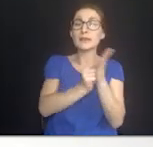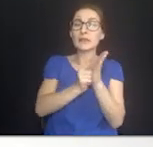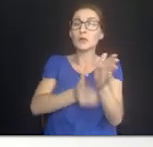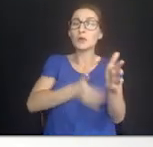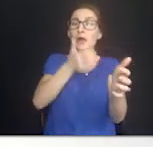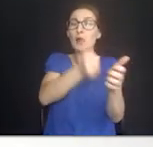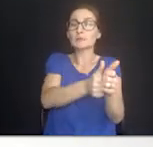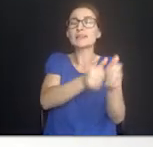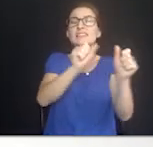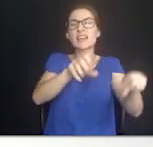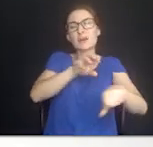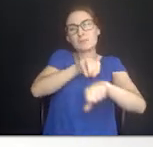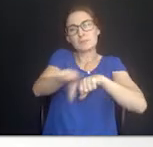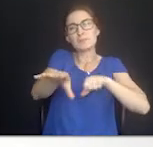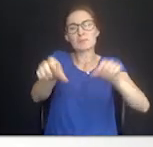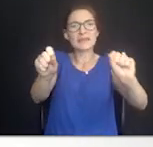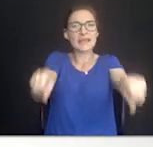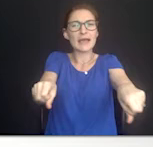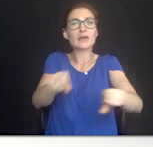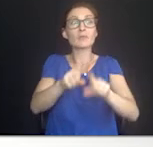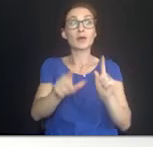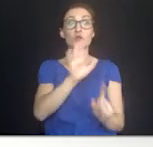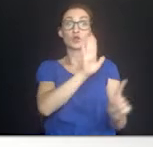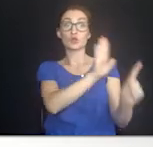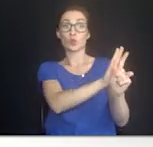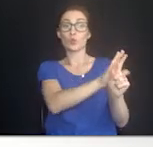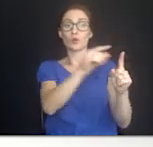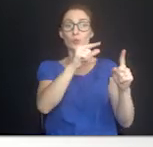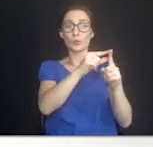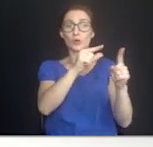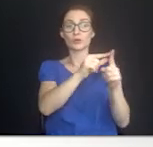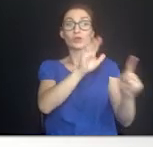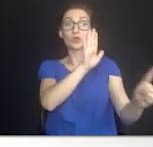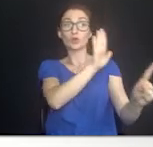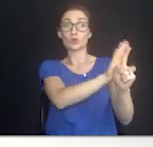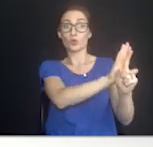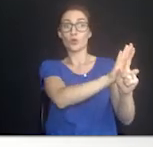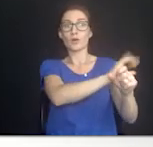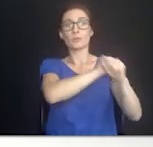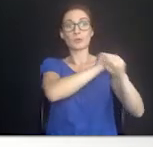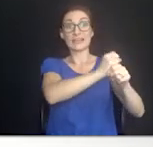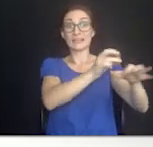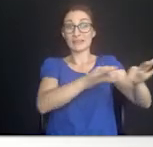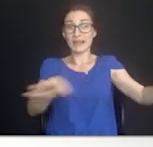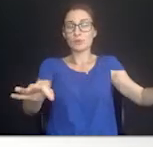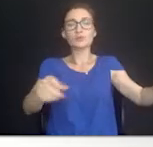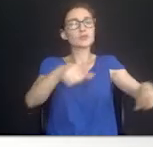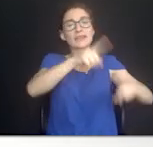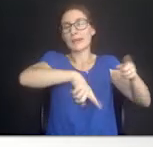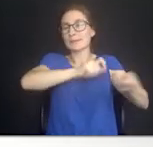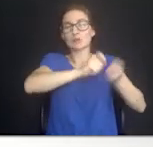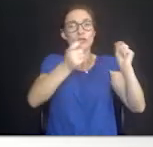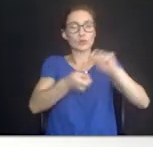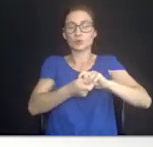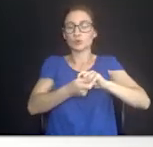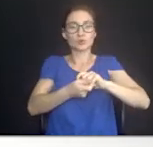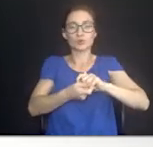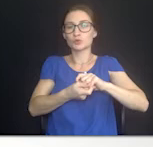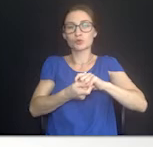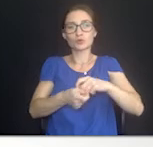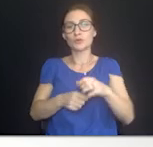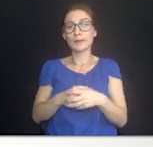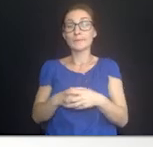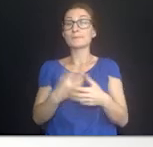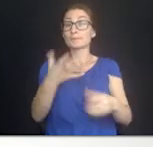way that they're structured, but your words, your language to protect your kids can't be changed, right? Including the way the